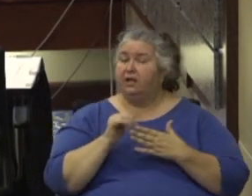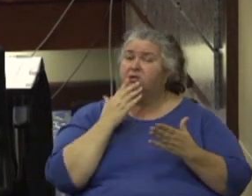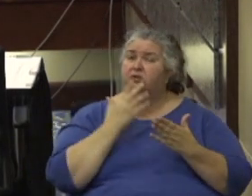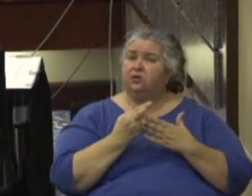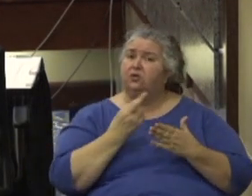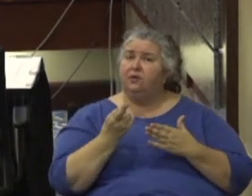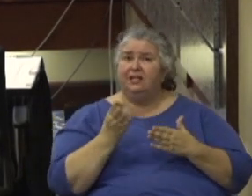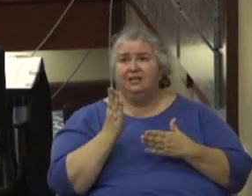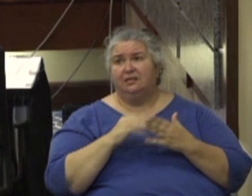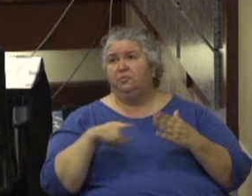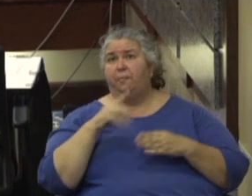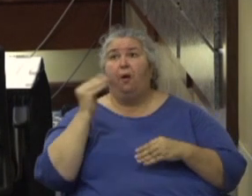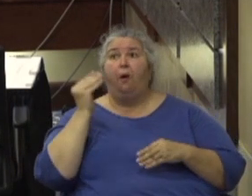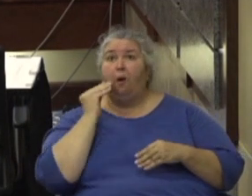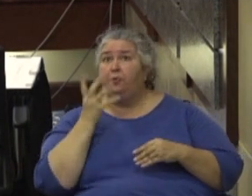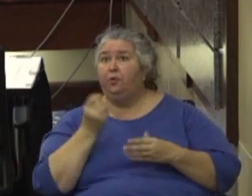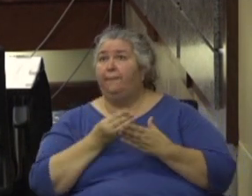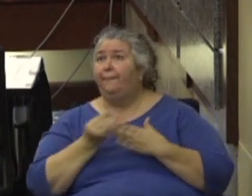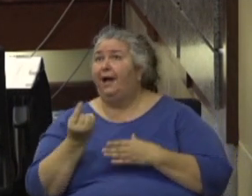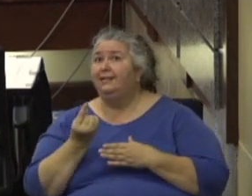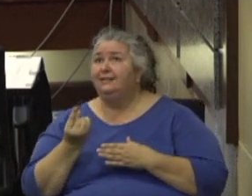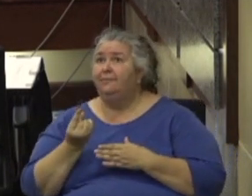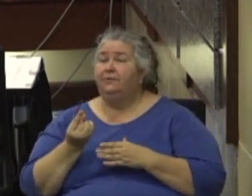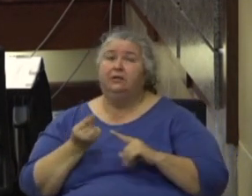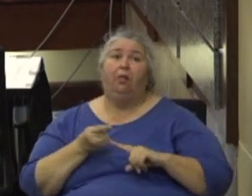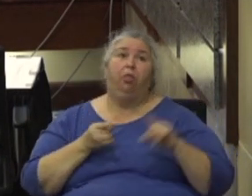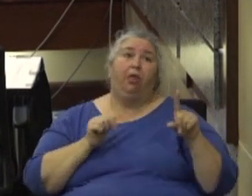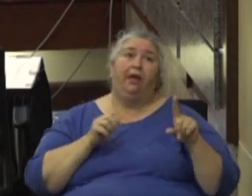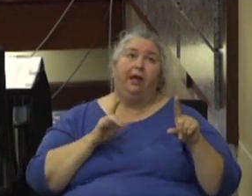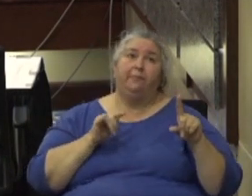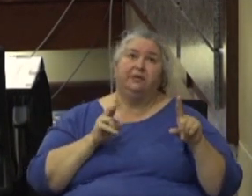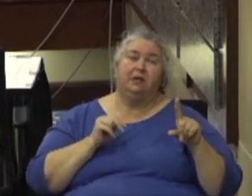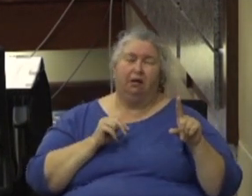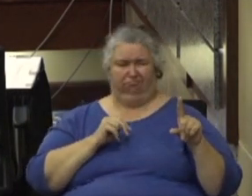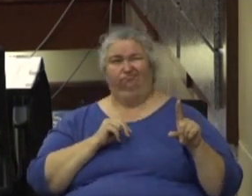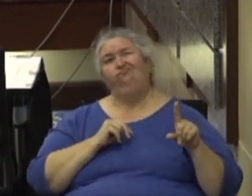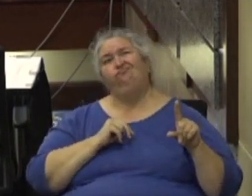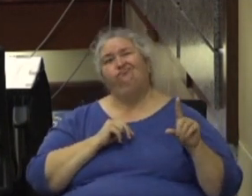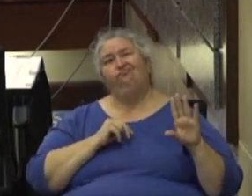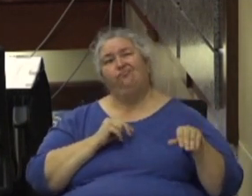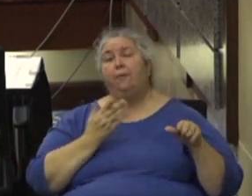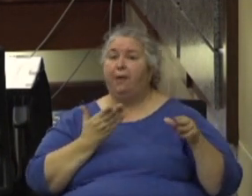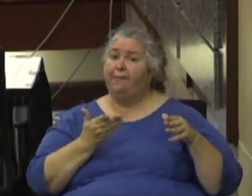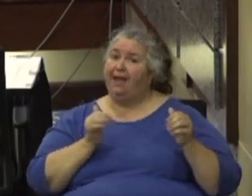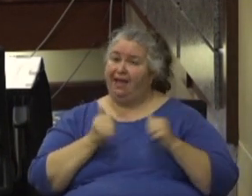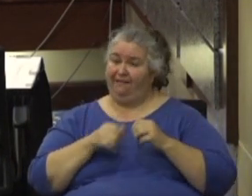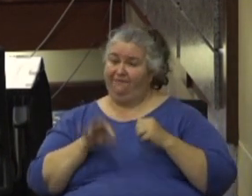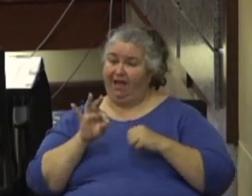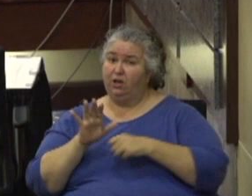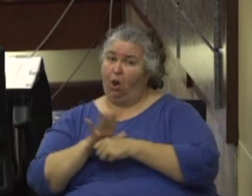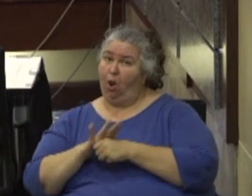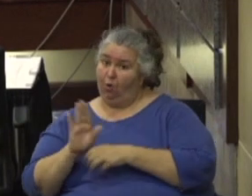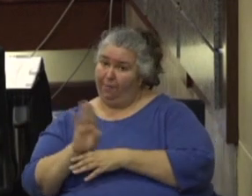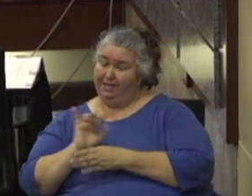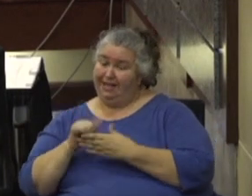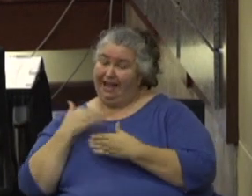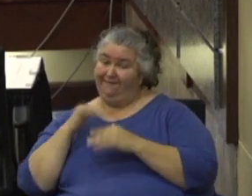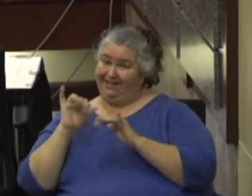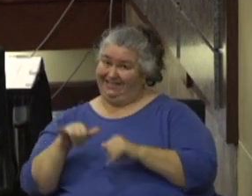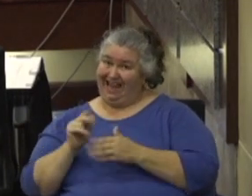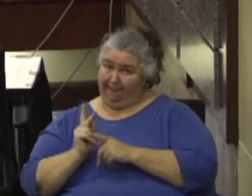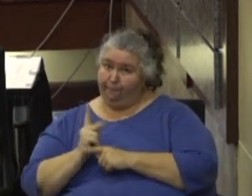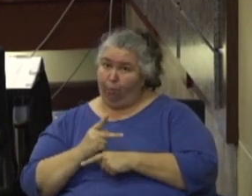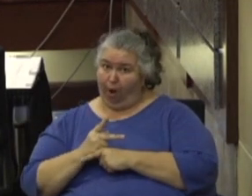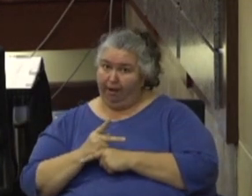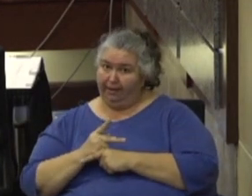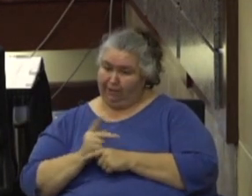some point and wanted to buy something and went to Amazon and felt really guilty because we couldn't figure out how to find the local business that had that same product. And